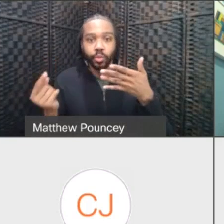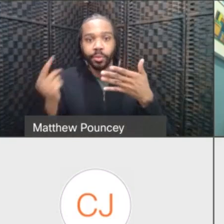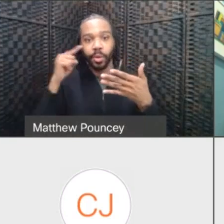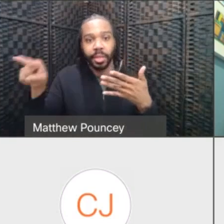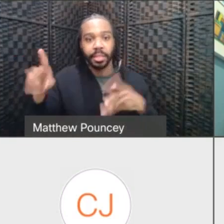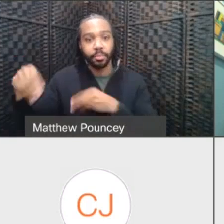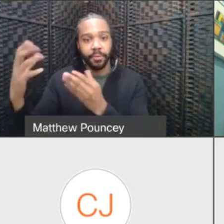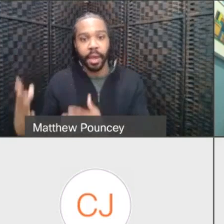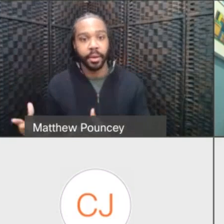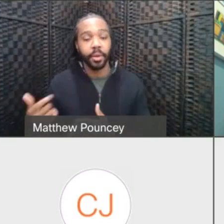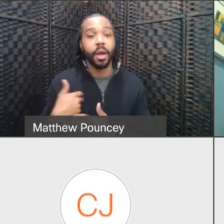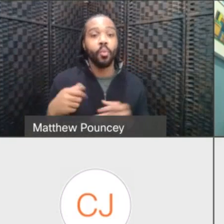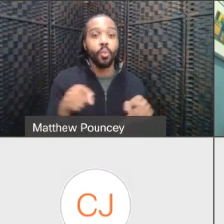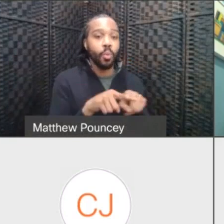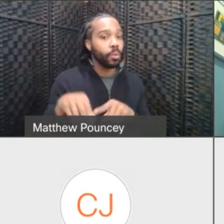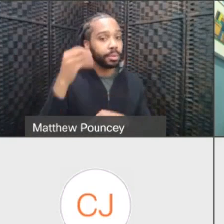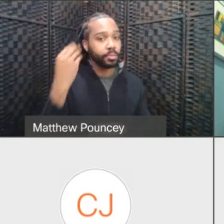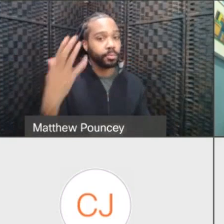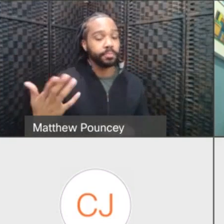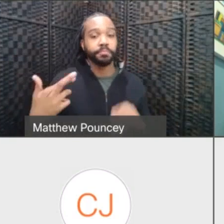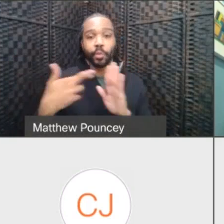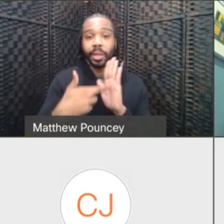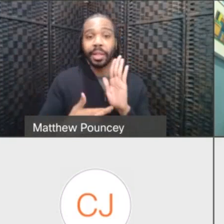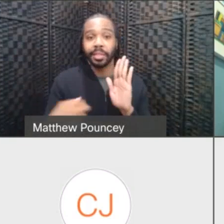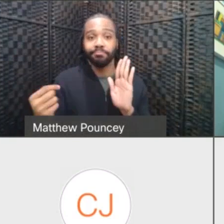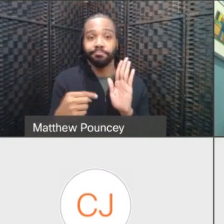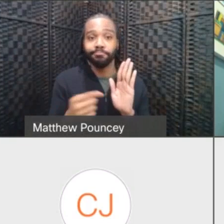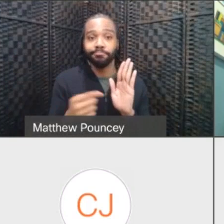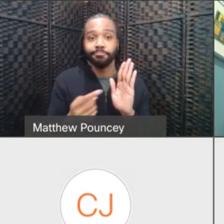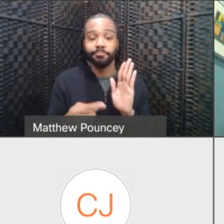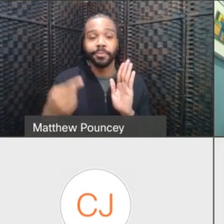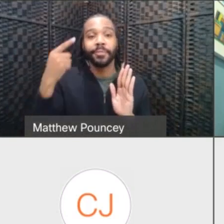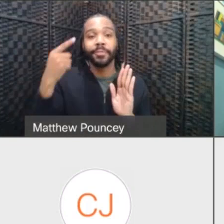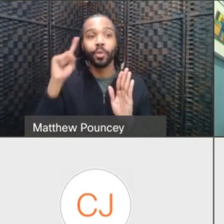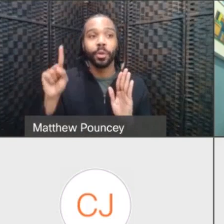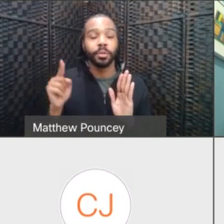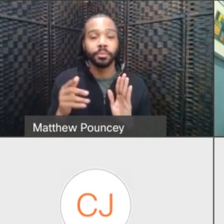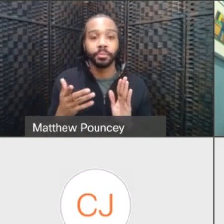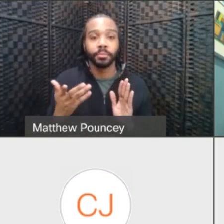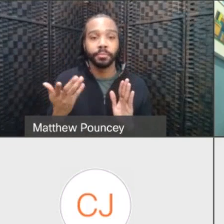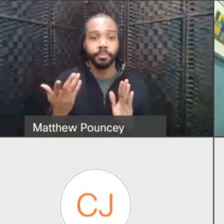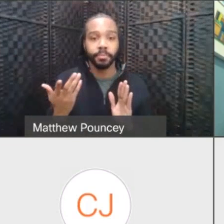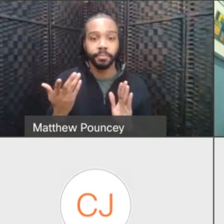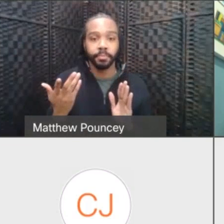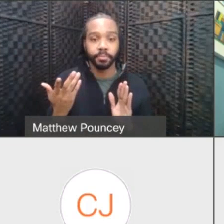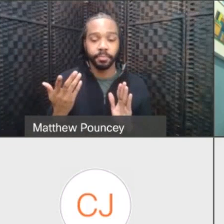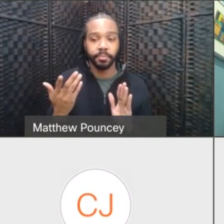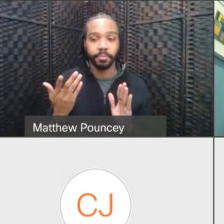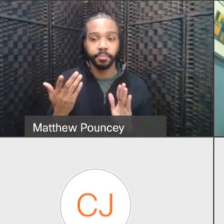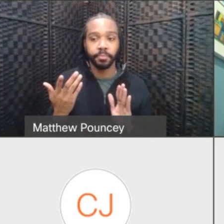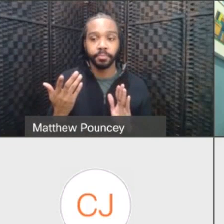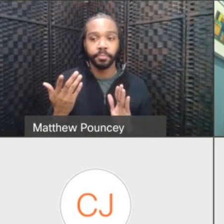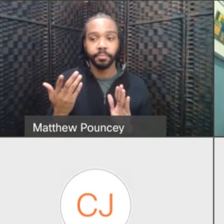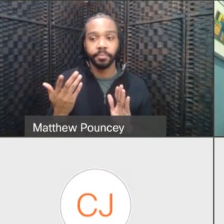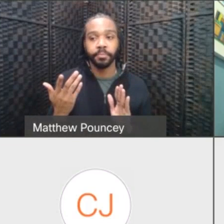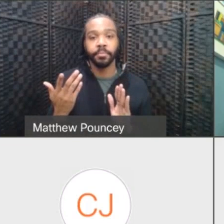that the regulation is, in terms of um, what providers can do,